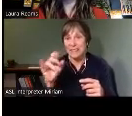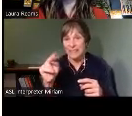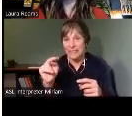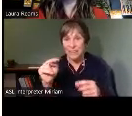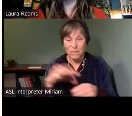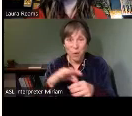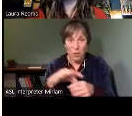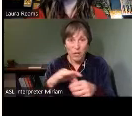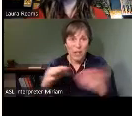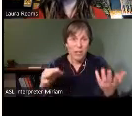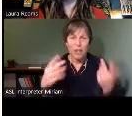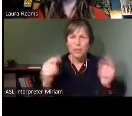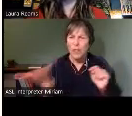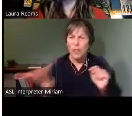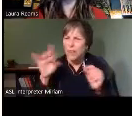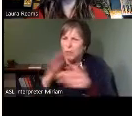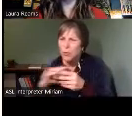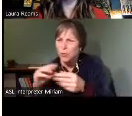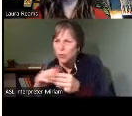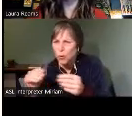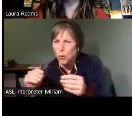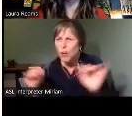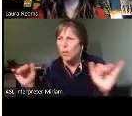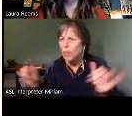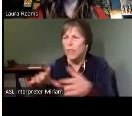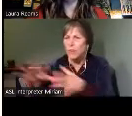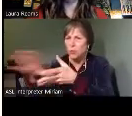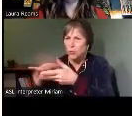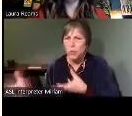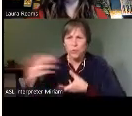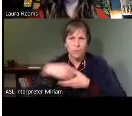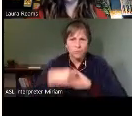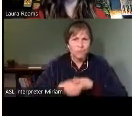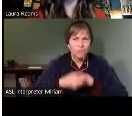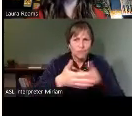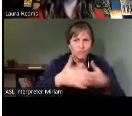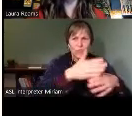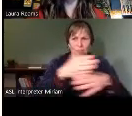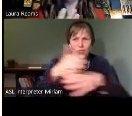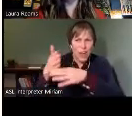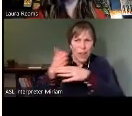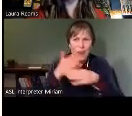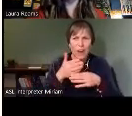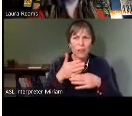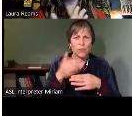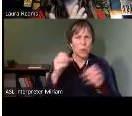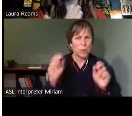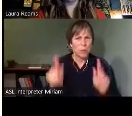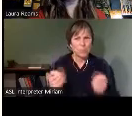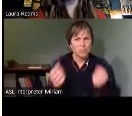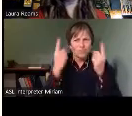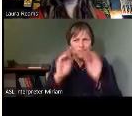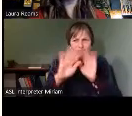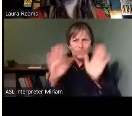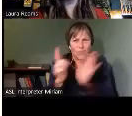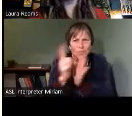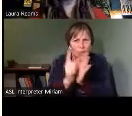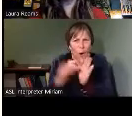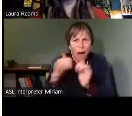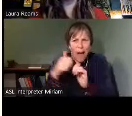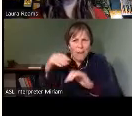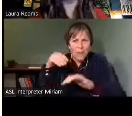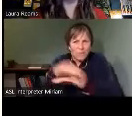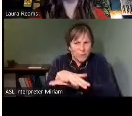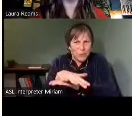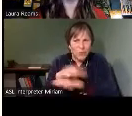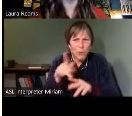sources and sharing these stories throughout the community to kind of share what the impact of the law is on your residents i think that's